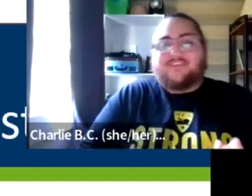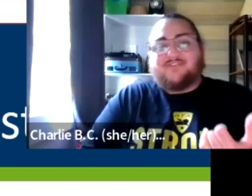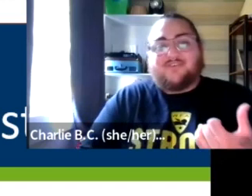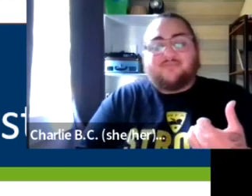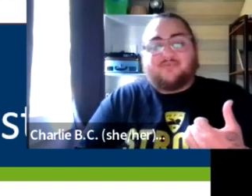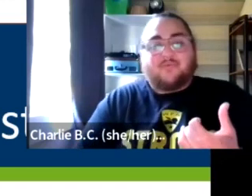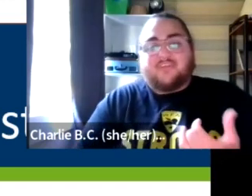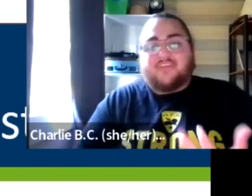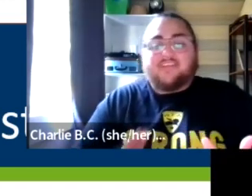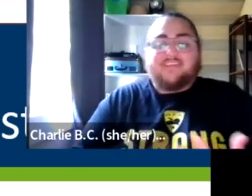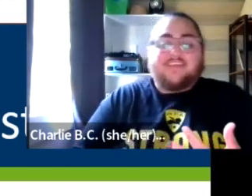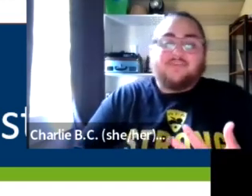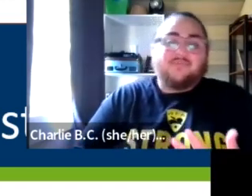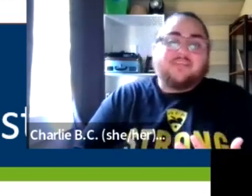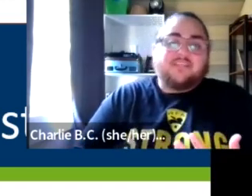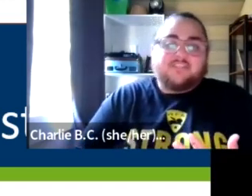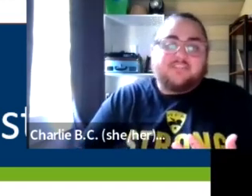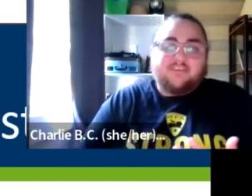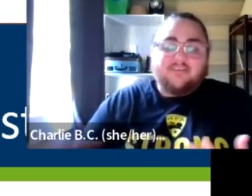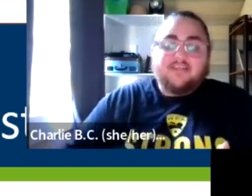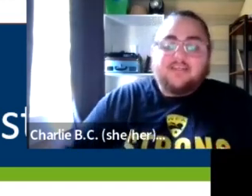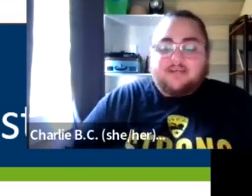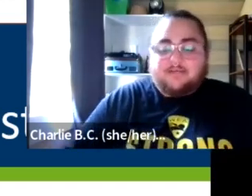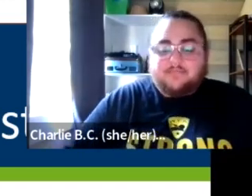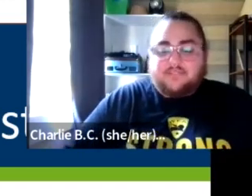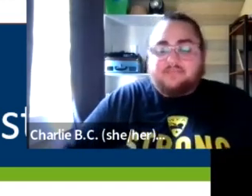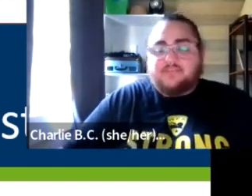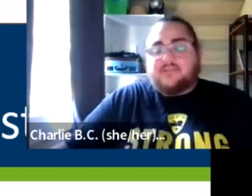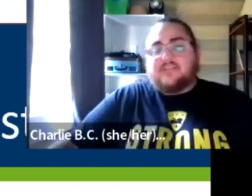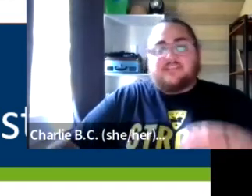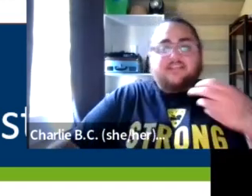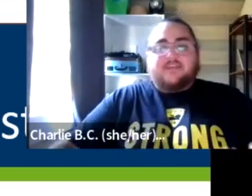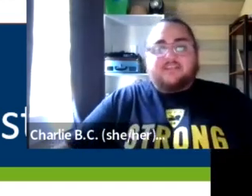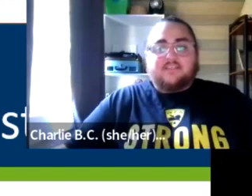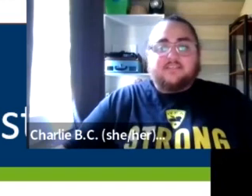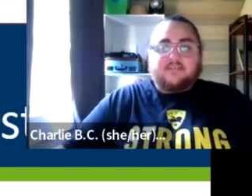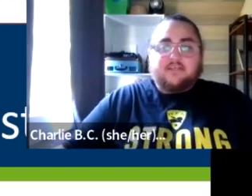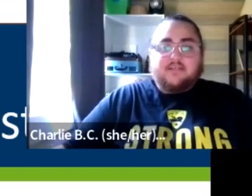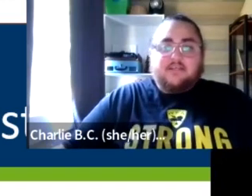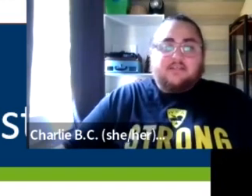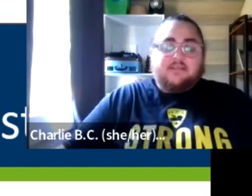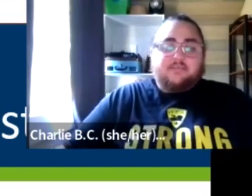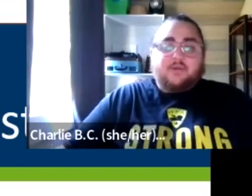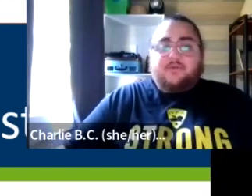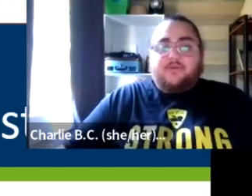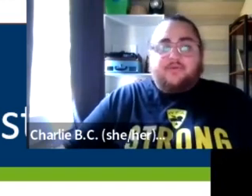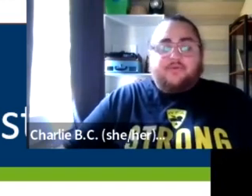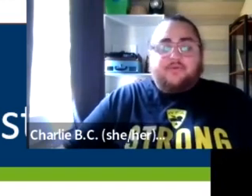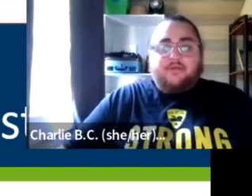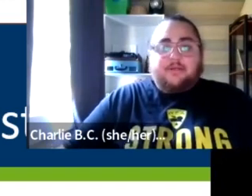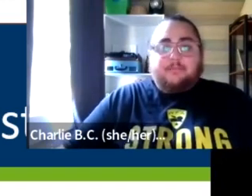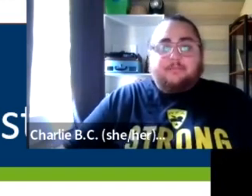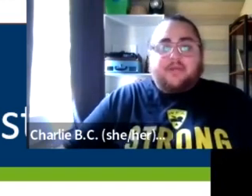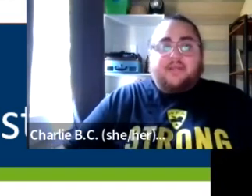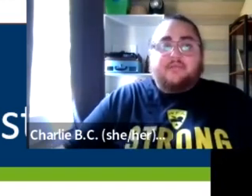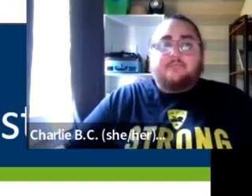there to disrupt property, and that youth really is just there to live. So it incentivizes the property